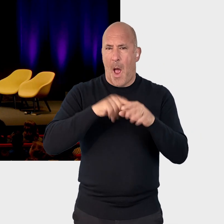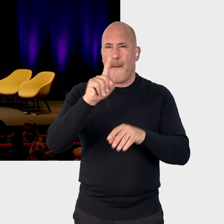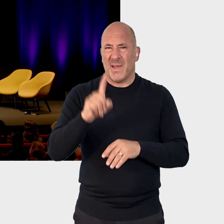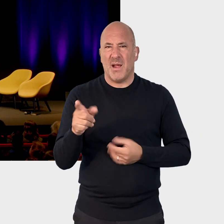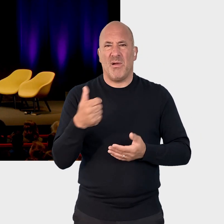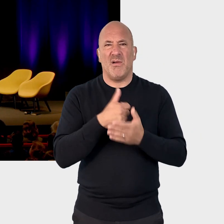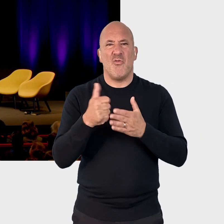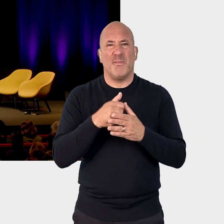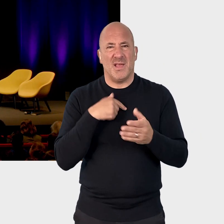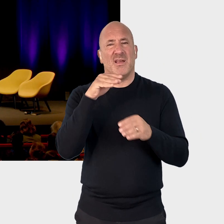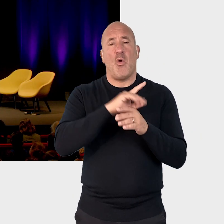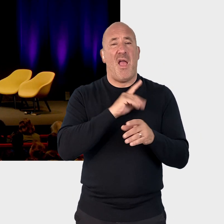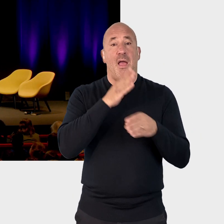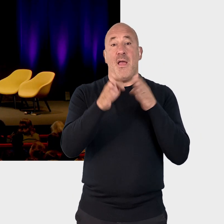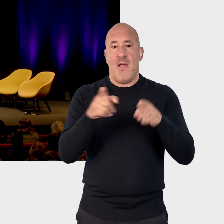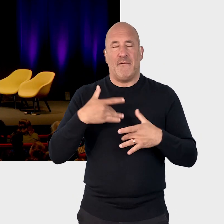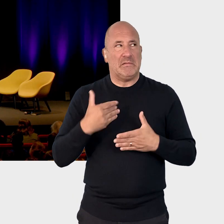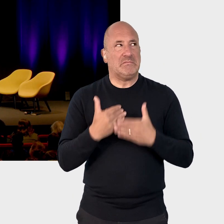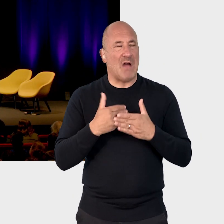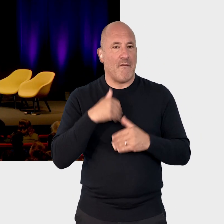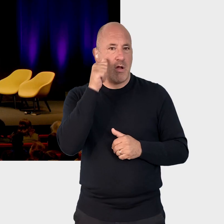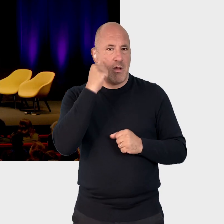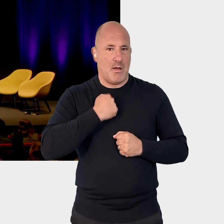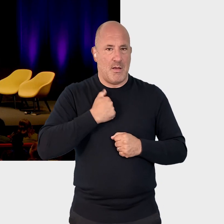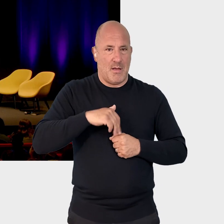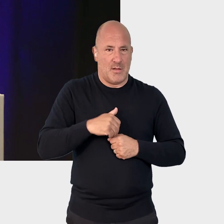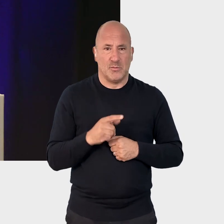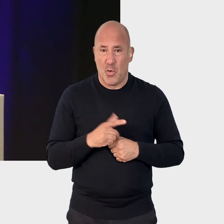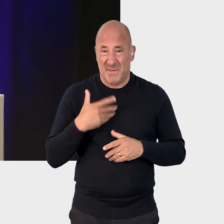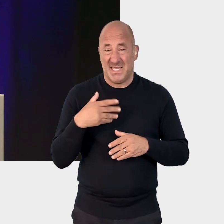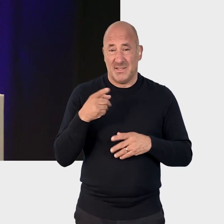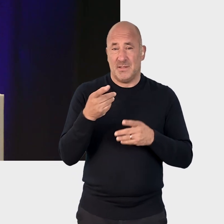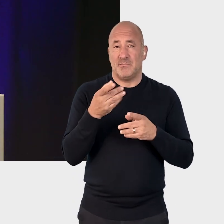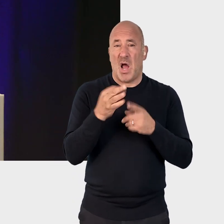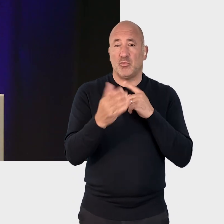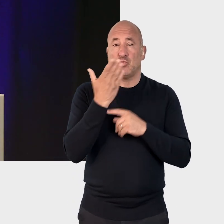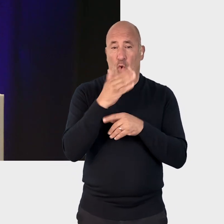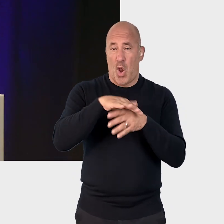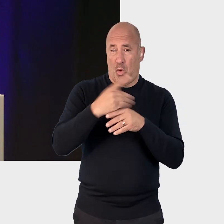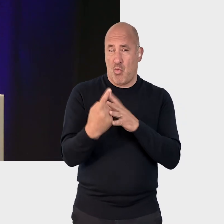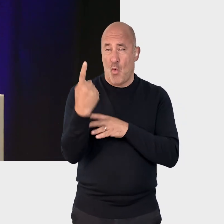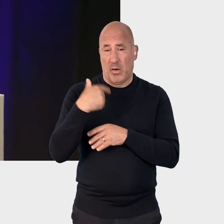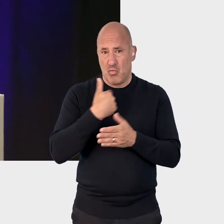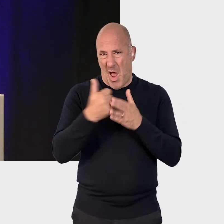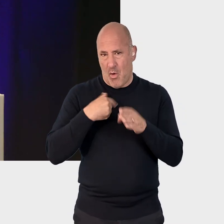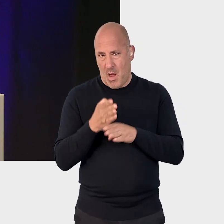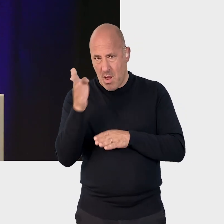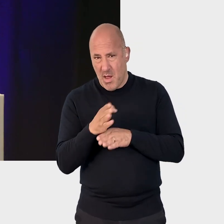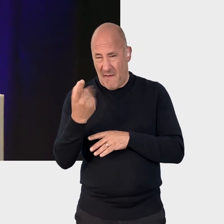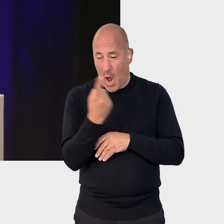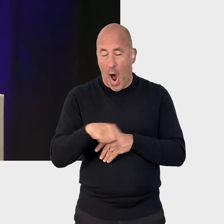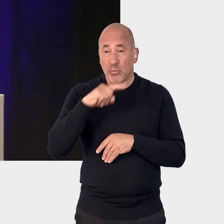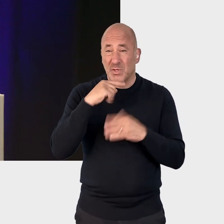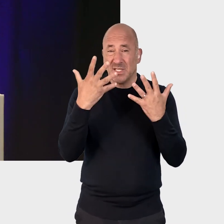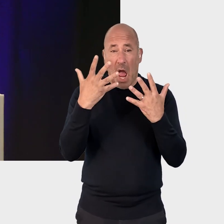where they would normally be to ensure that they felt safe and comfortable. So this included regular visits to the only special school in the local